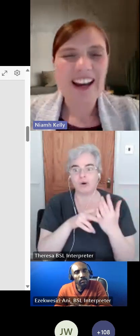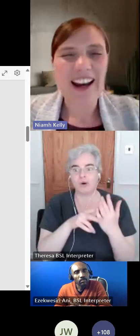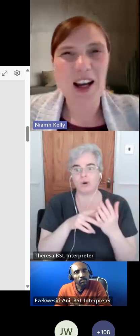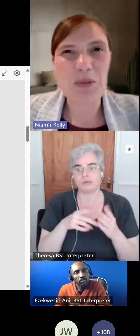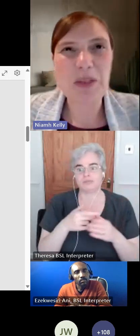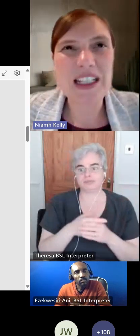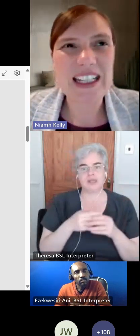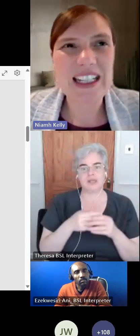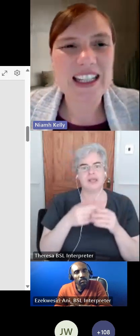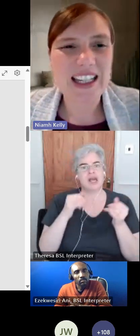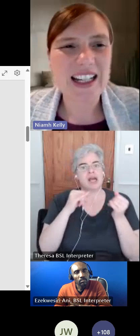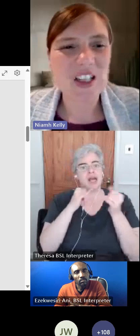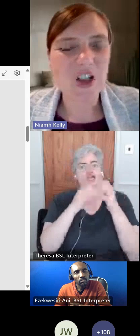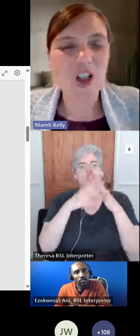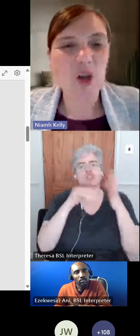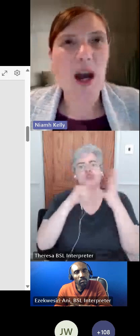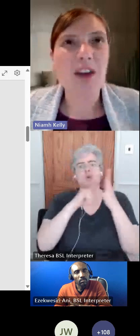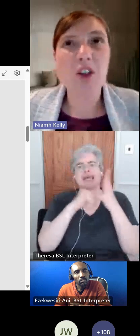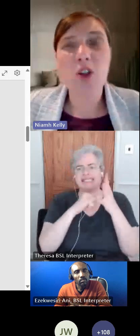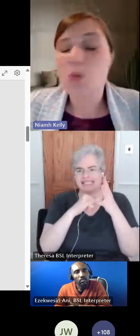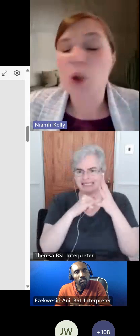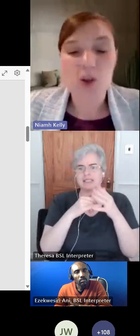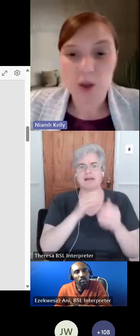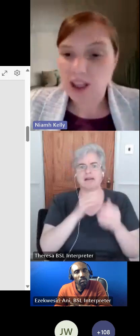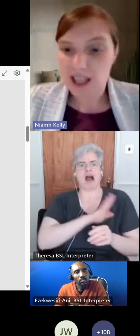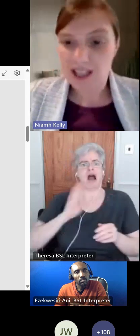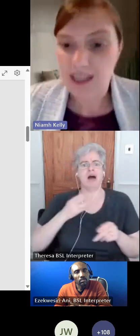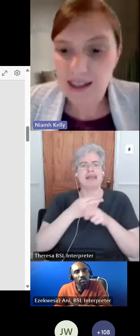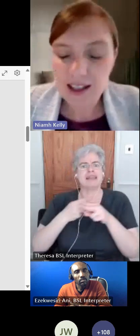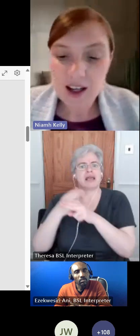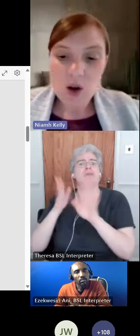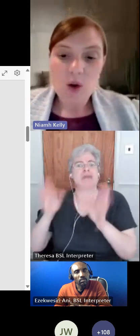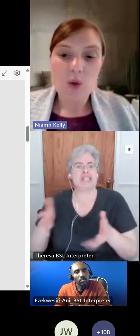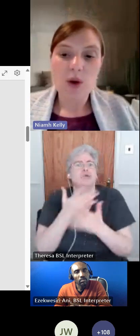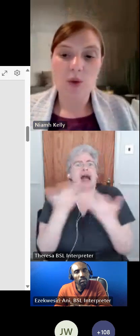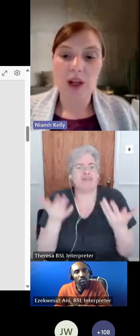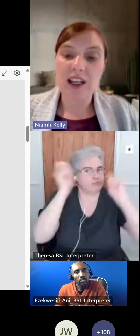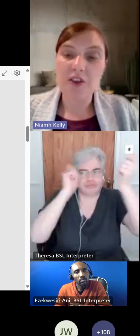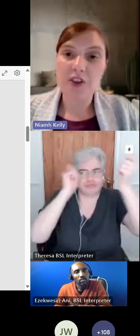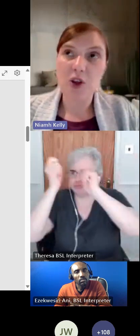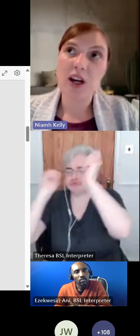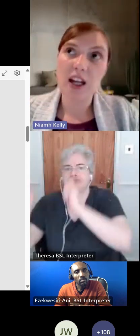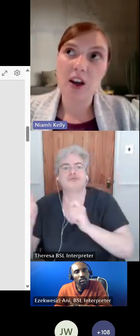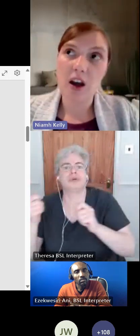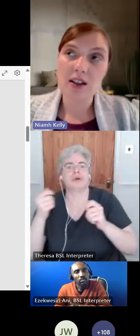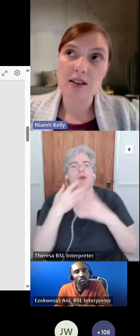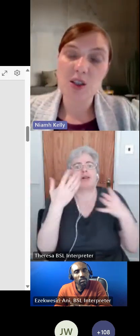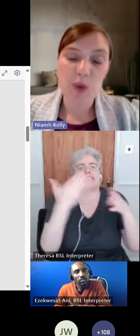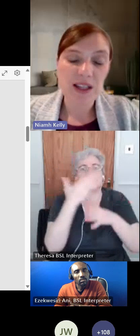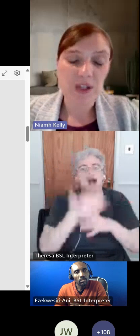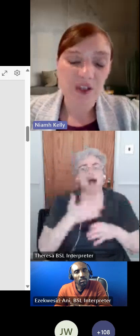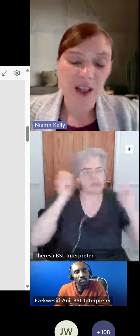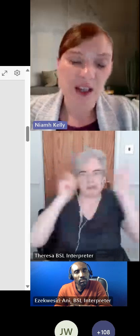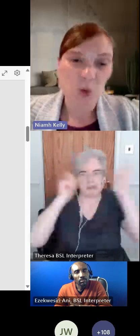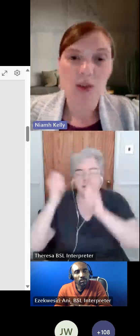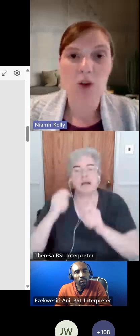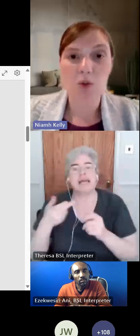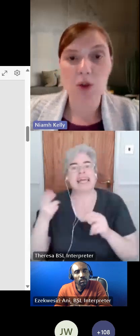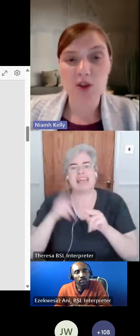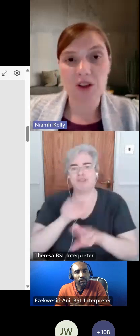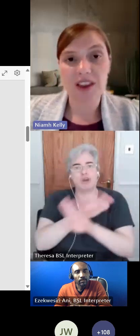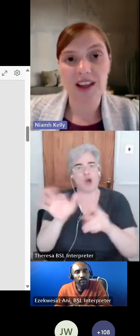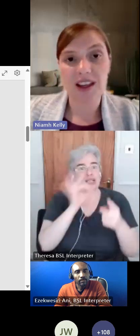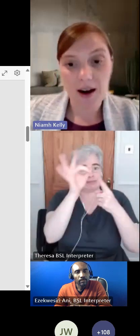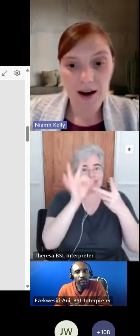knife, meaning that you have to do multiple things. Well, if you are not specifying what